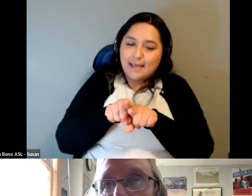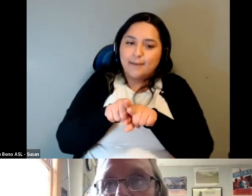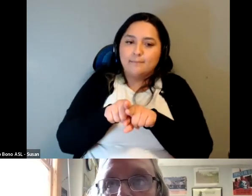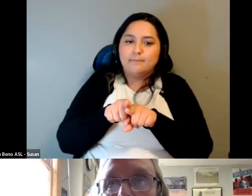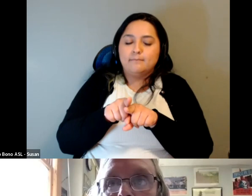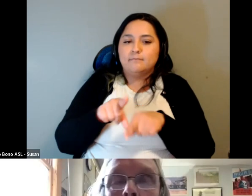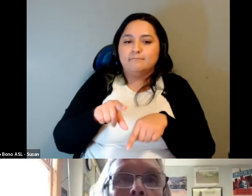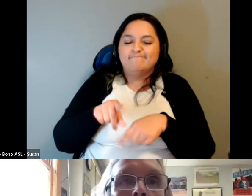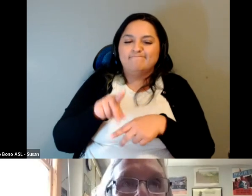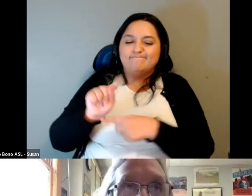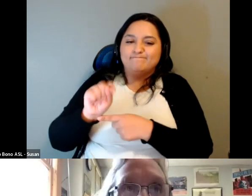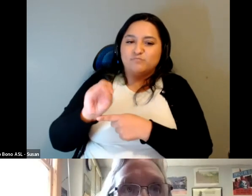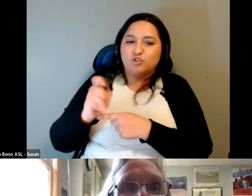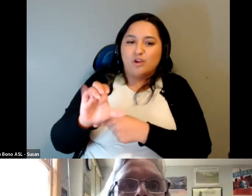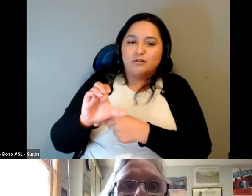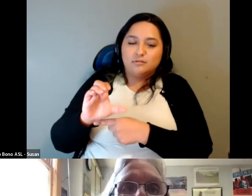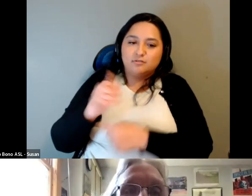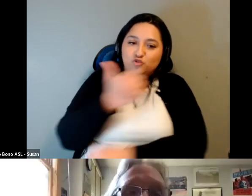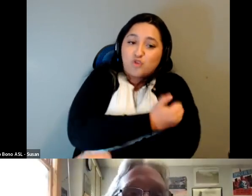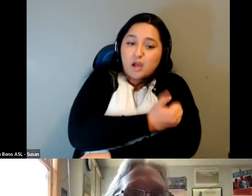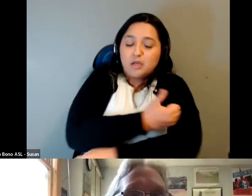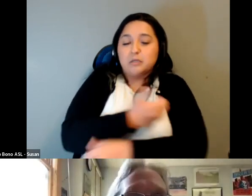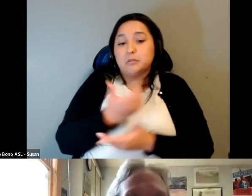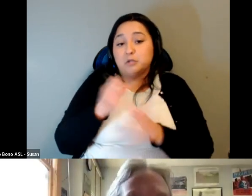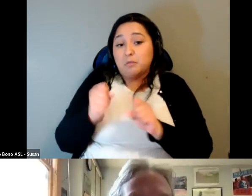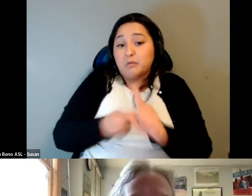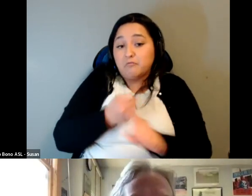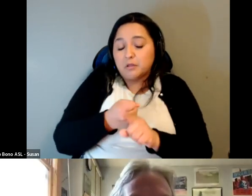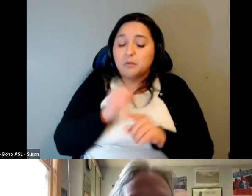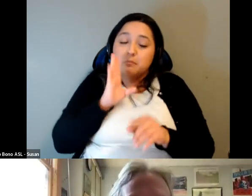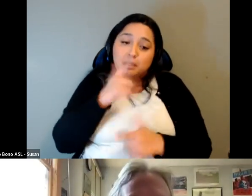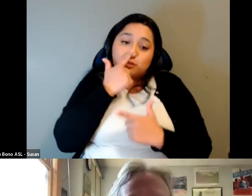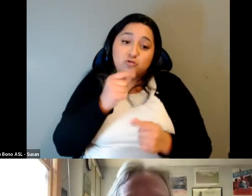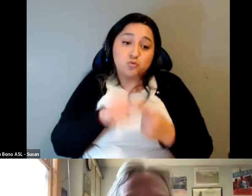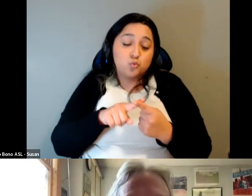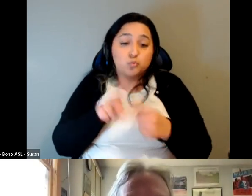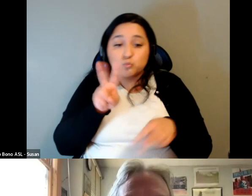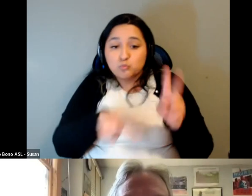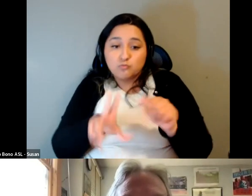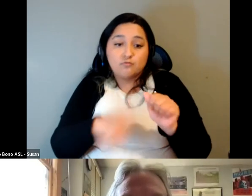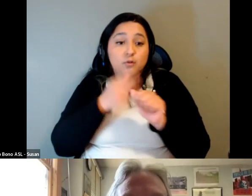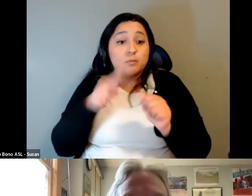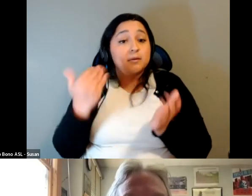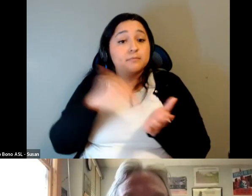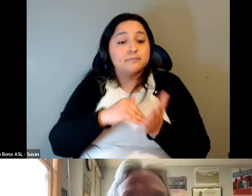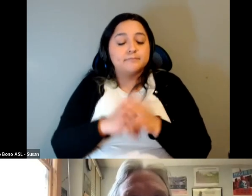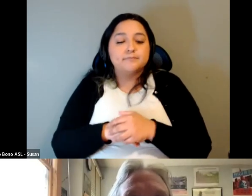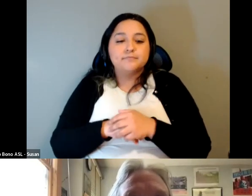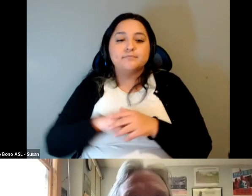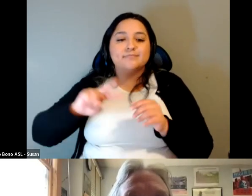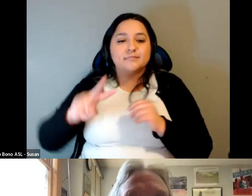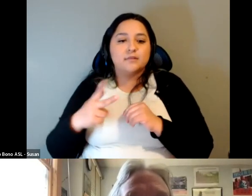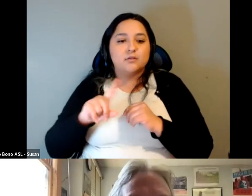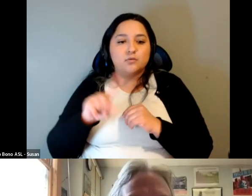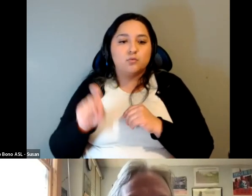drugs. But yeah, that'd be an interesting follow-up. Another question is, did the providers undergo training for how to do